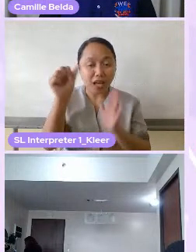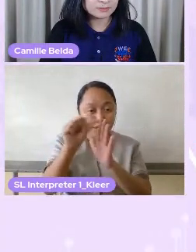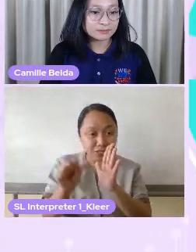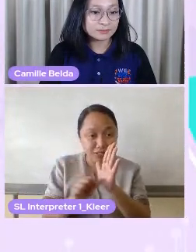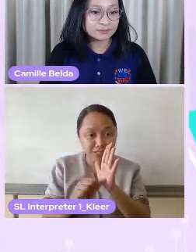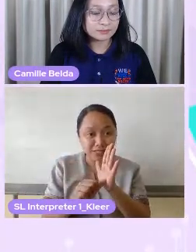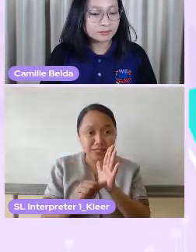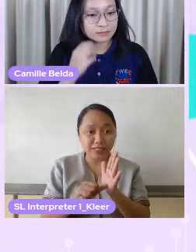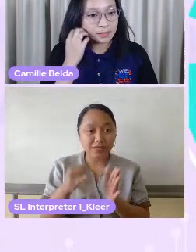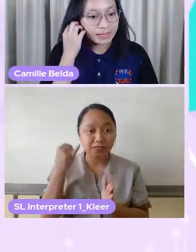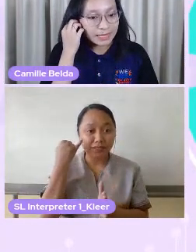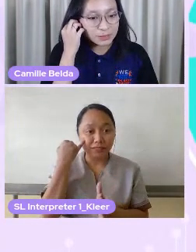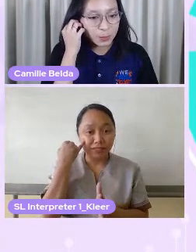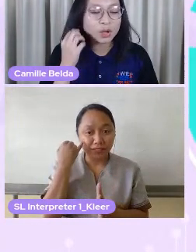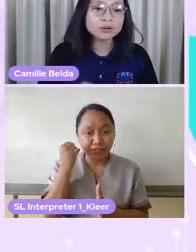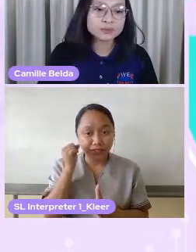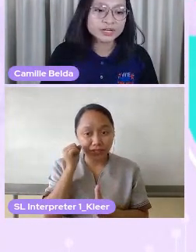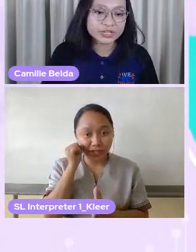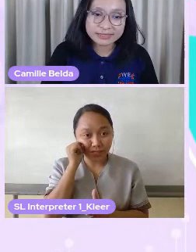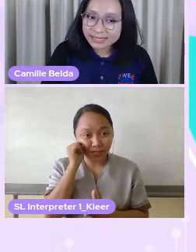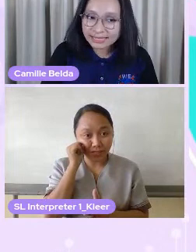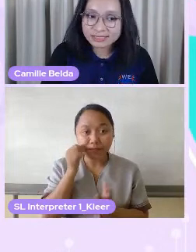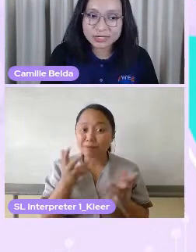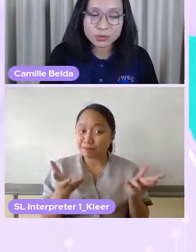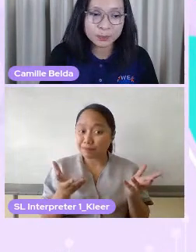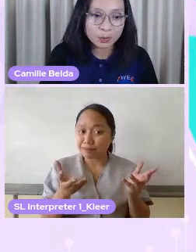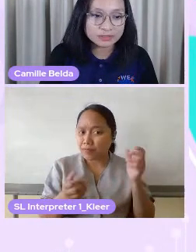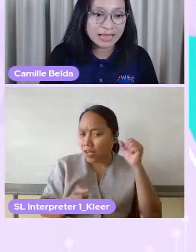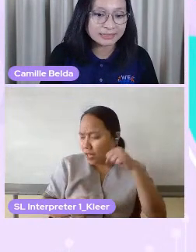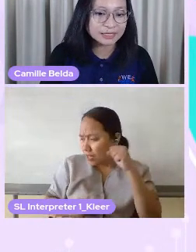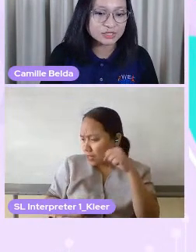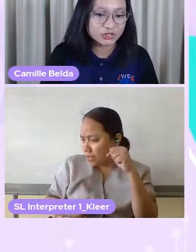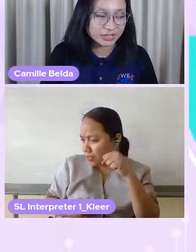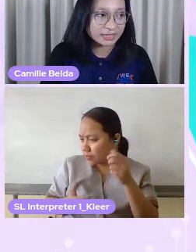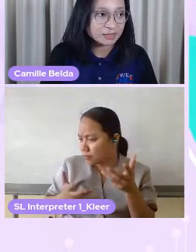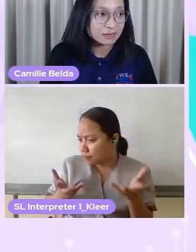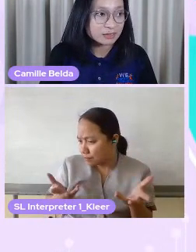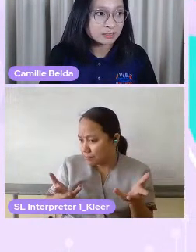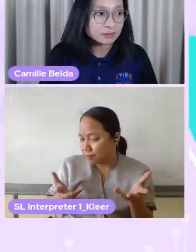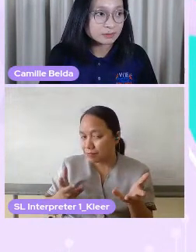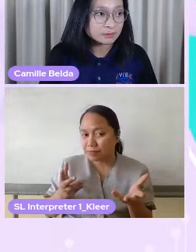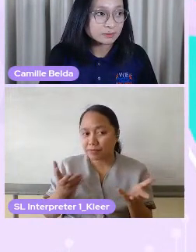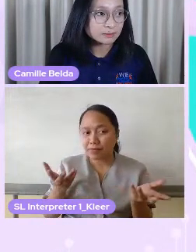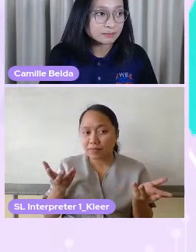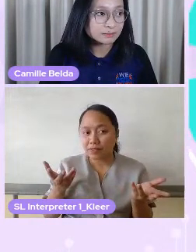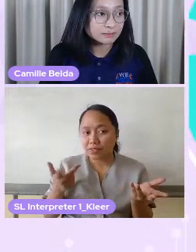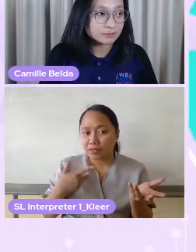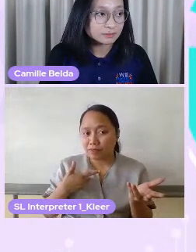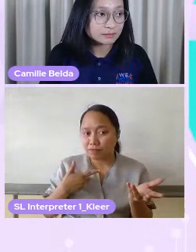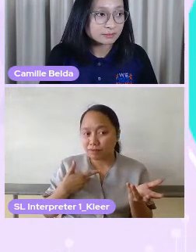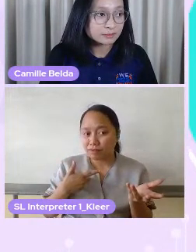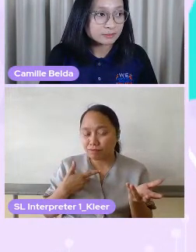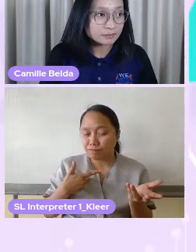visible? Yes po. We currently can see you po sa ating screen.